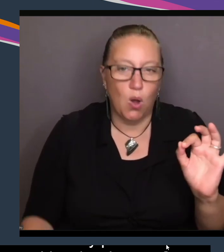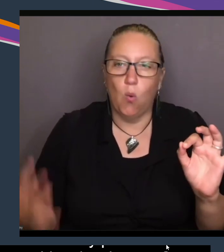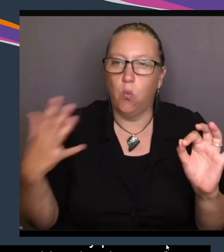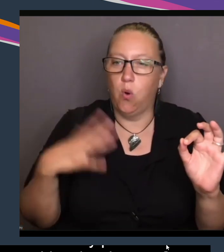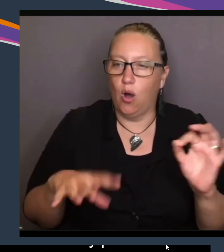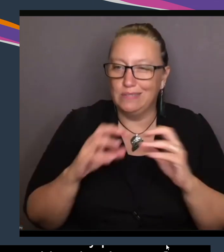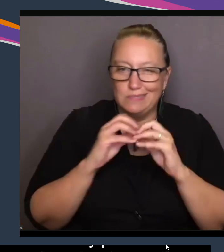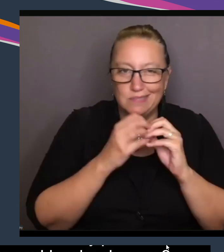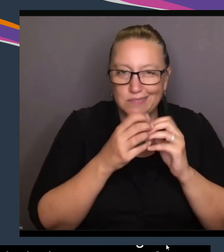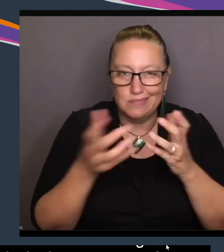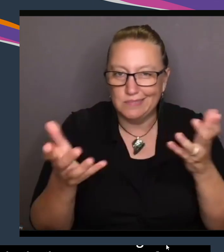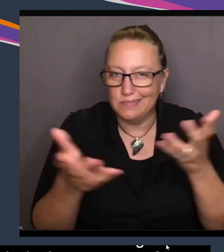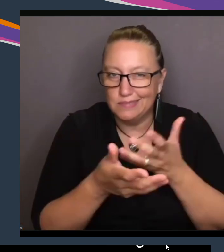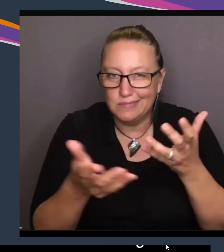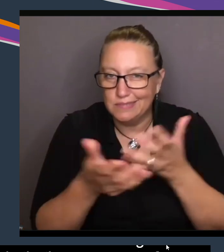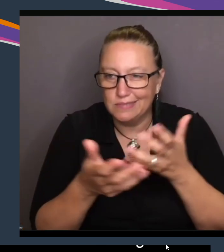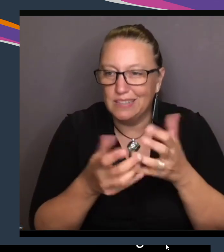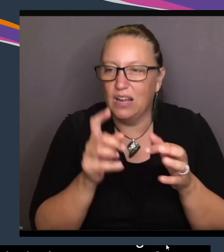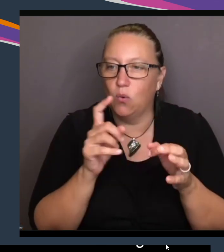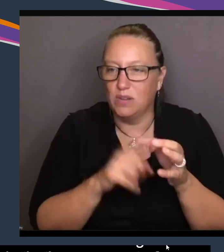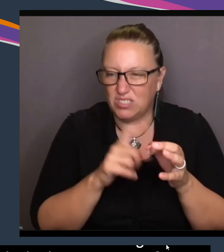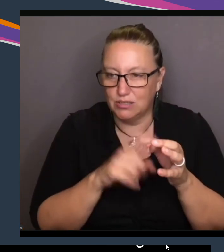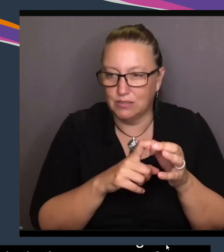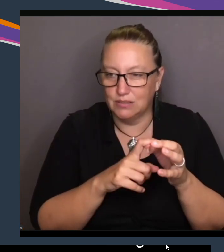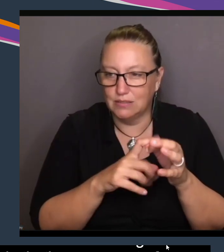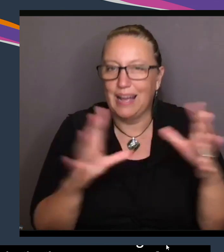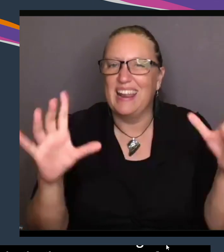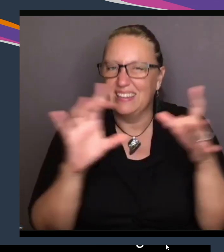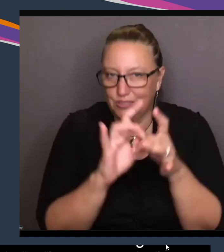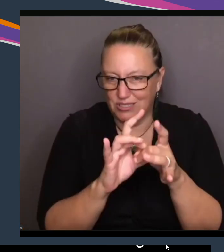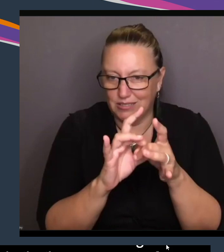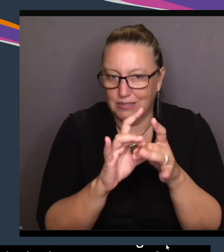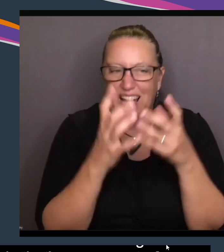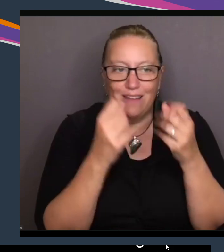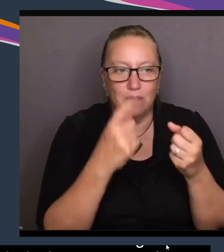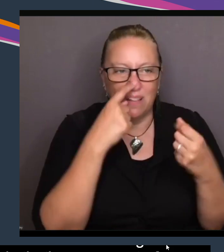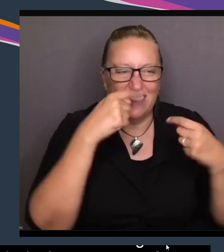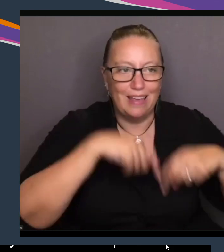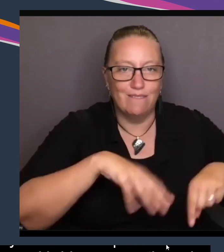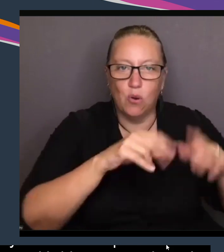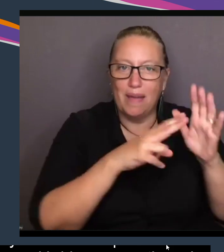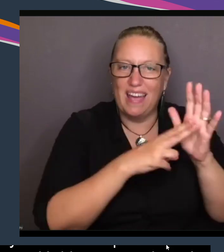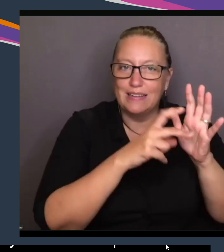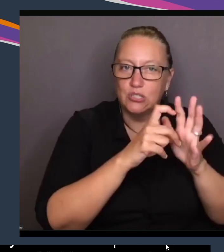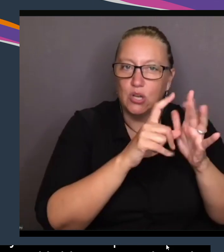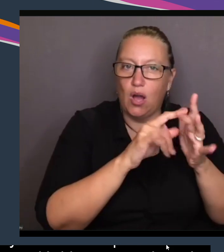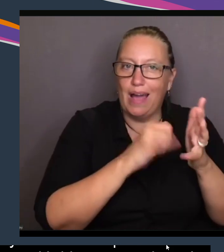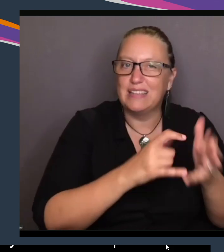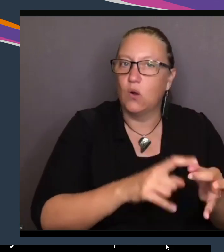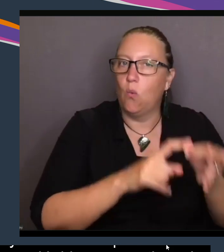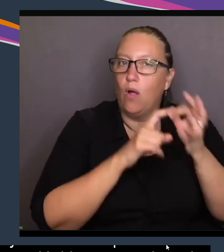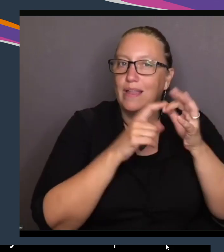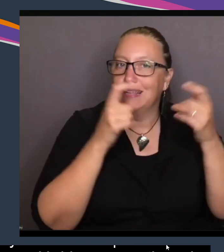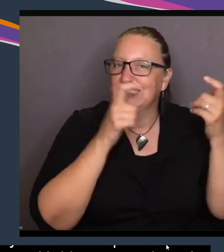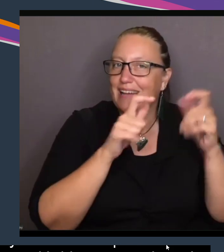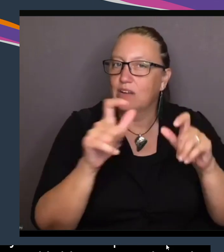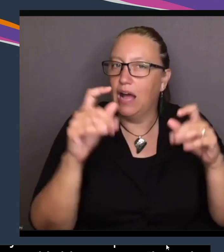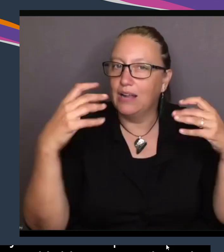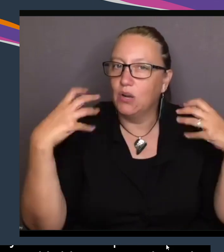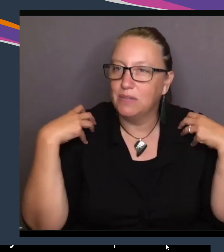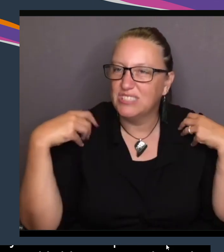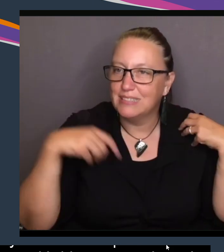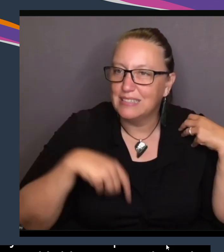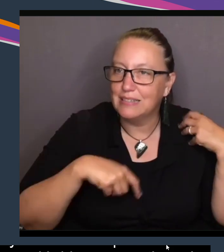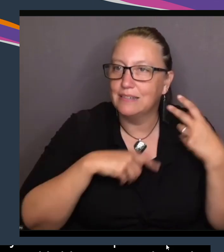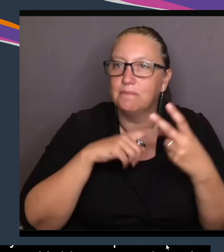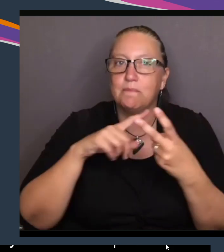got people here from the NDIS Quality and Safety Commission, for example, Australian Institute of Health and Welfare, senior